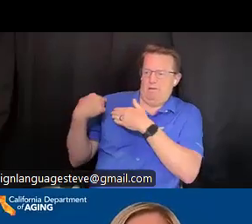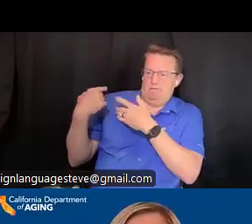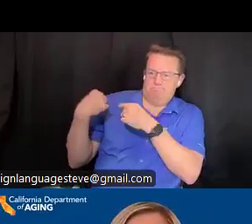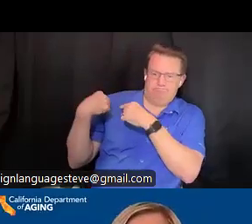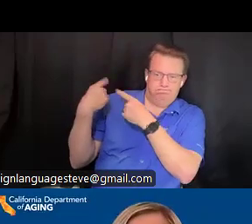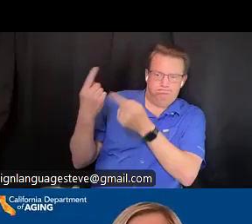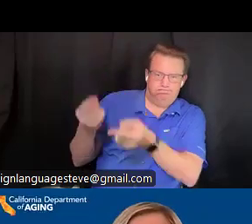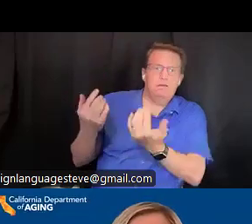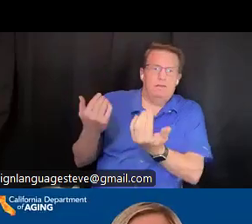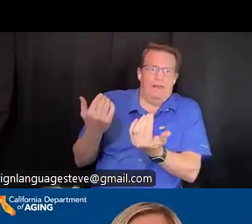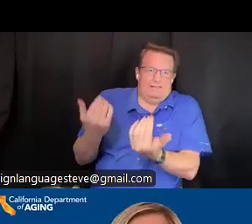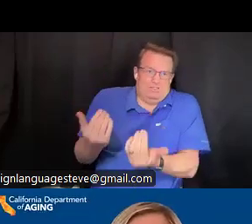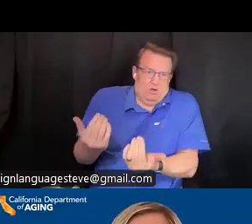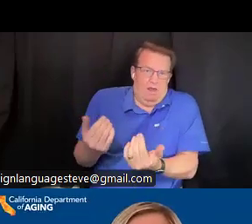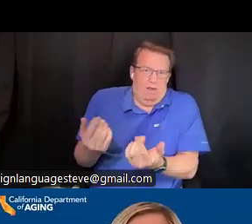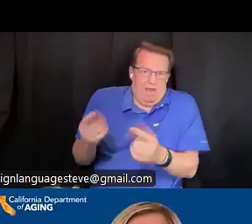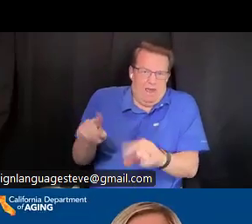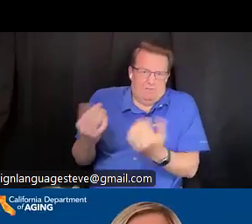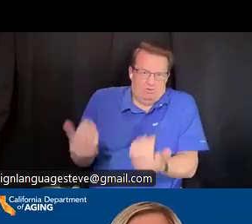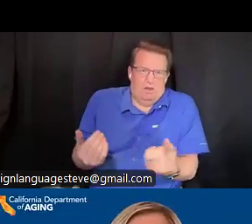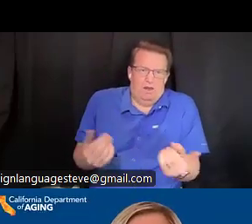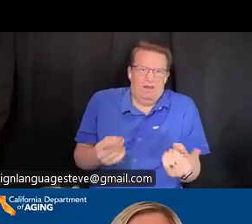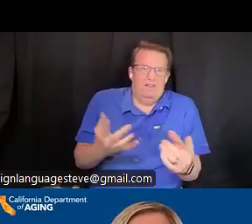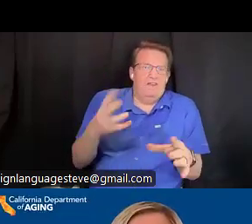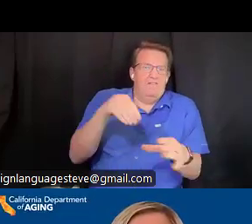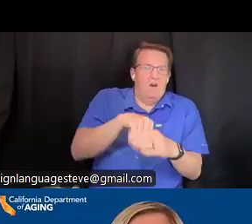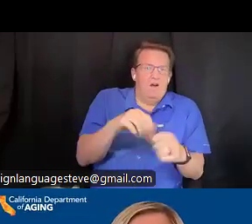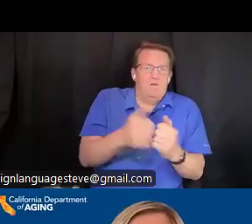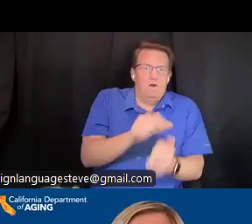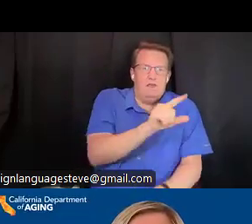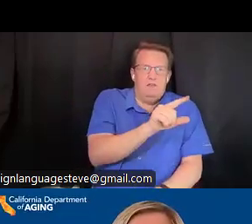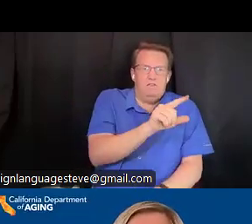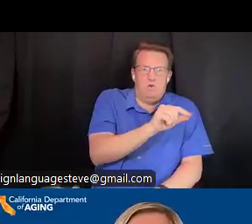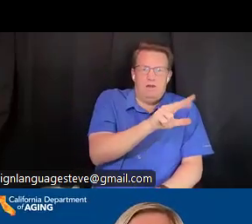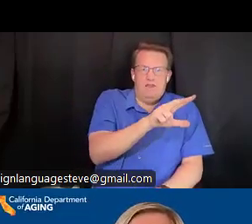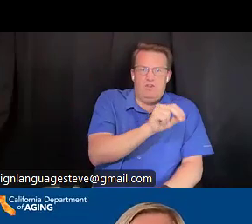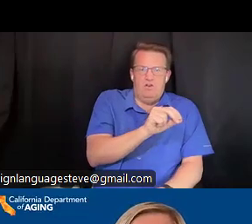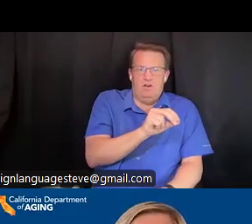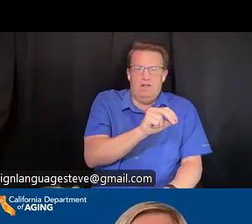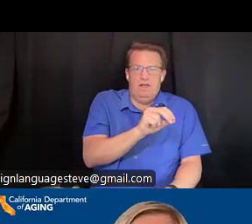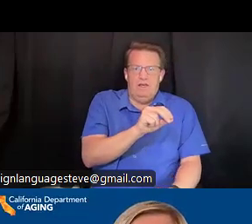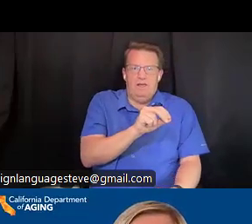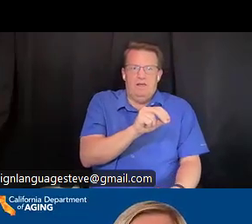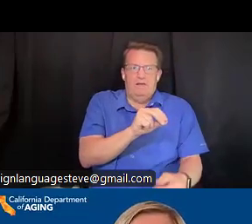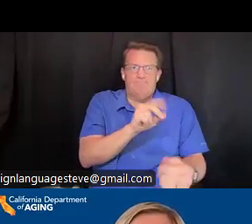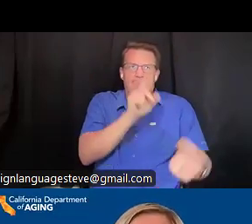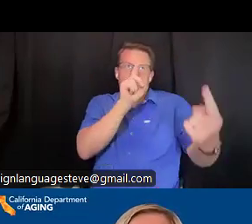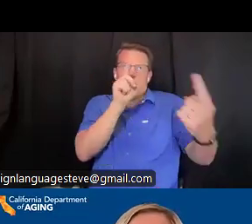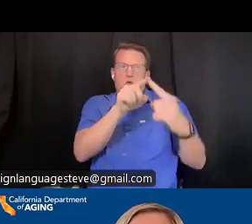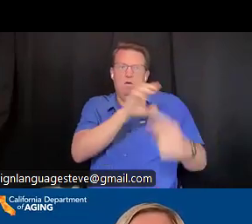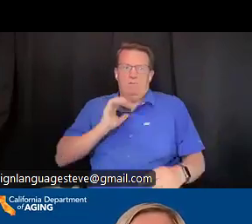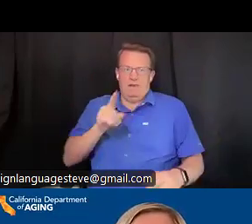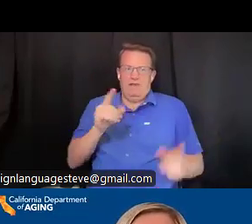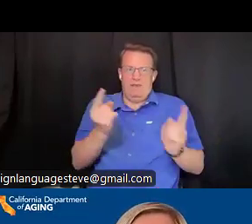about the engagement that happened with our California 2030 Steering Committee. They met 10 times.